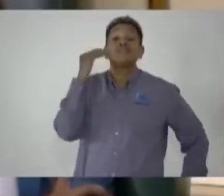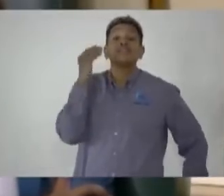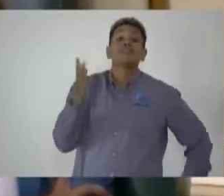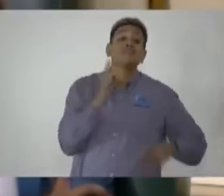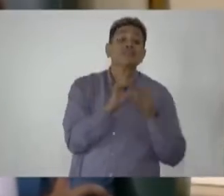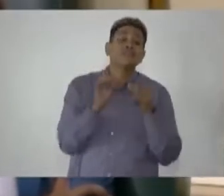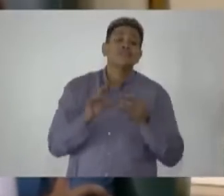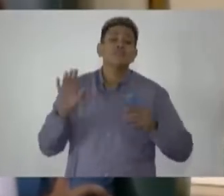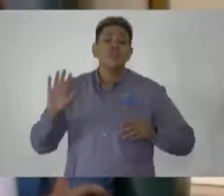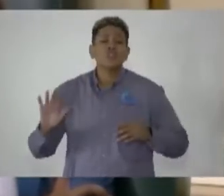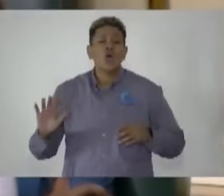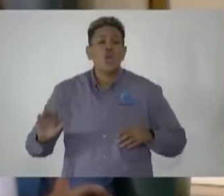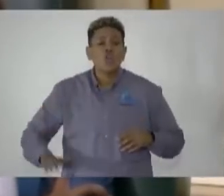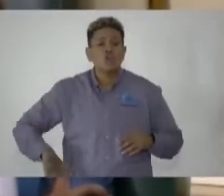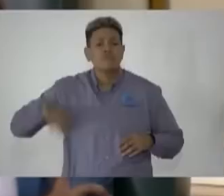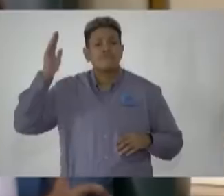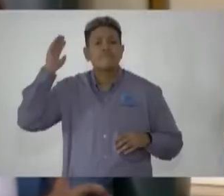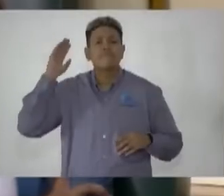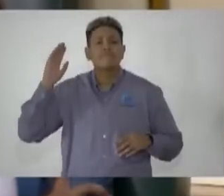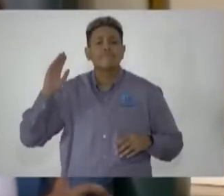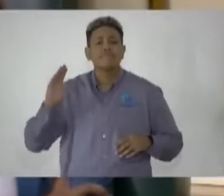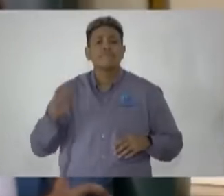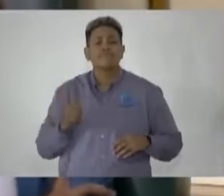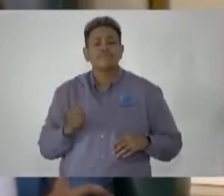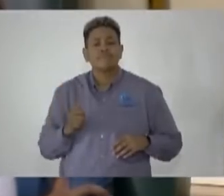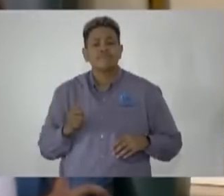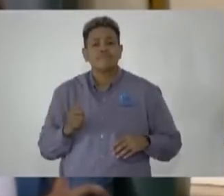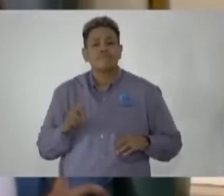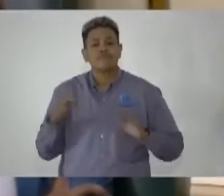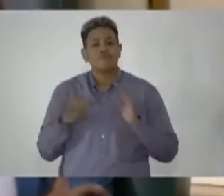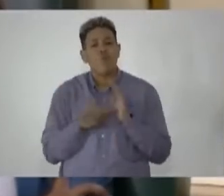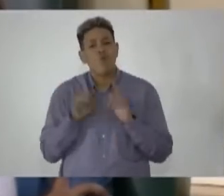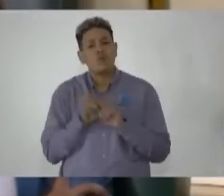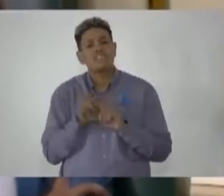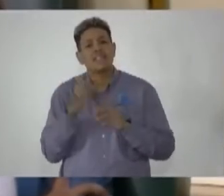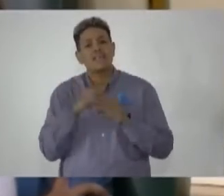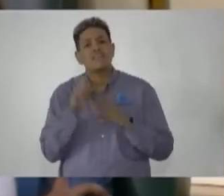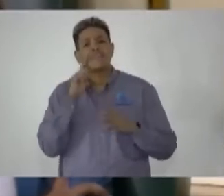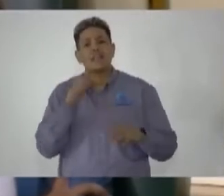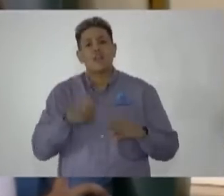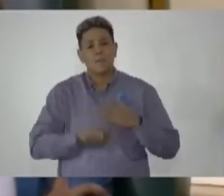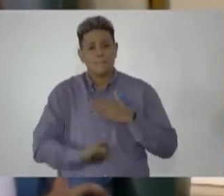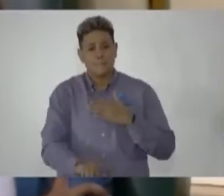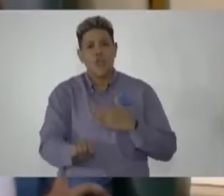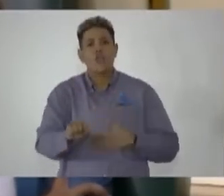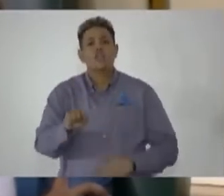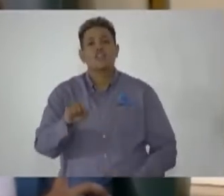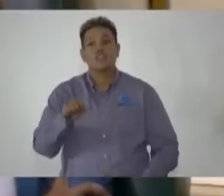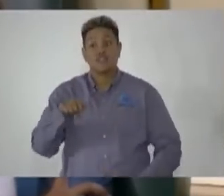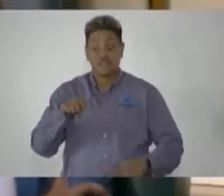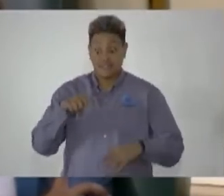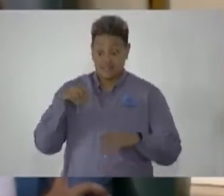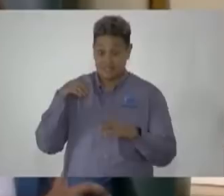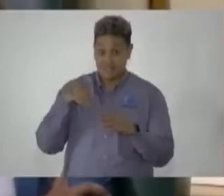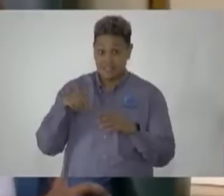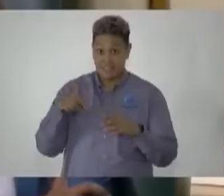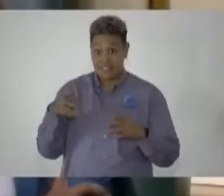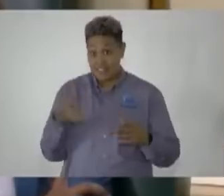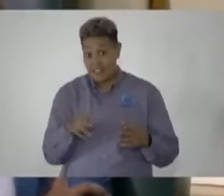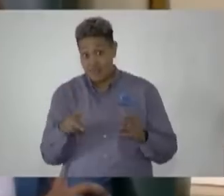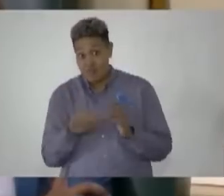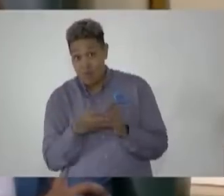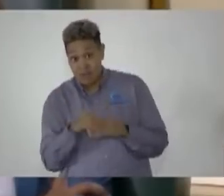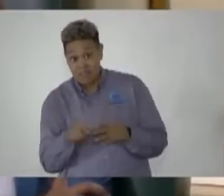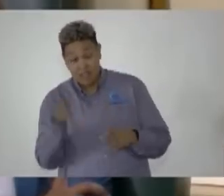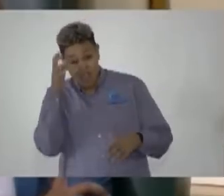to her, her role in the birth of this concept and